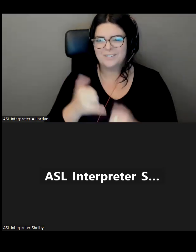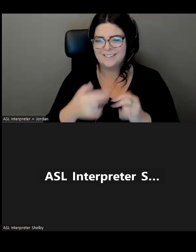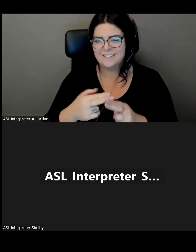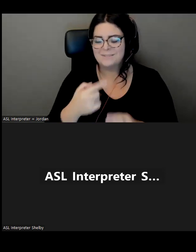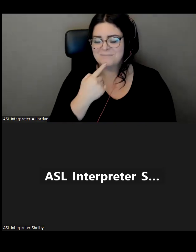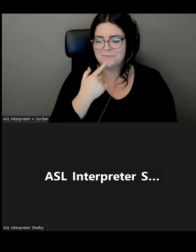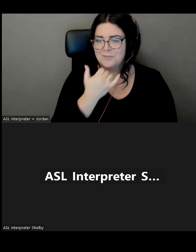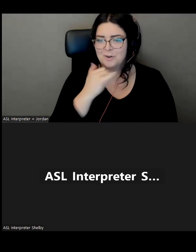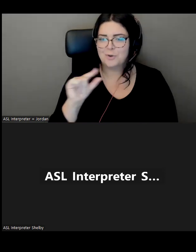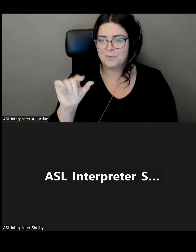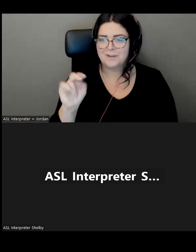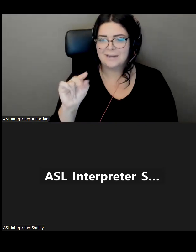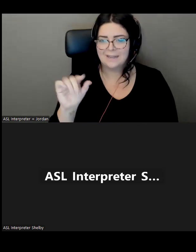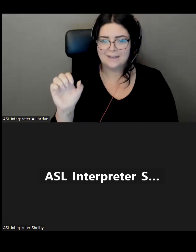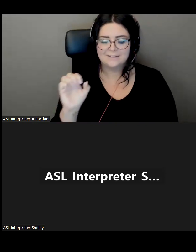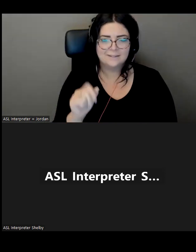thank you.